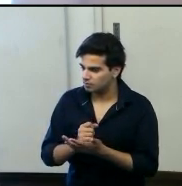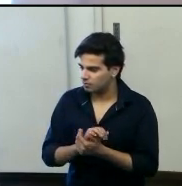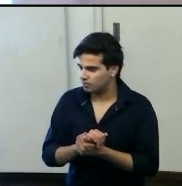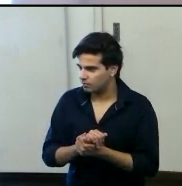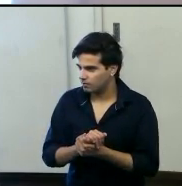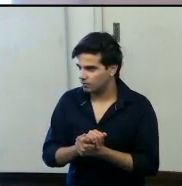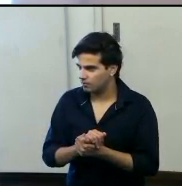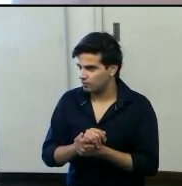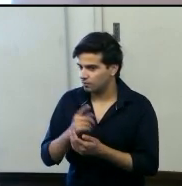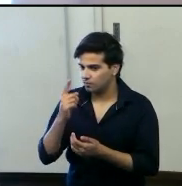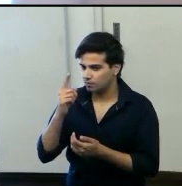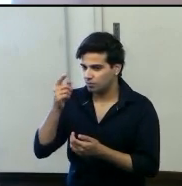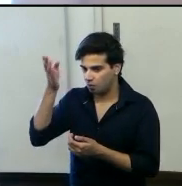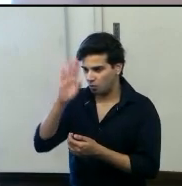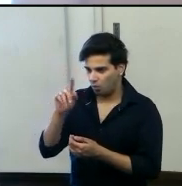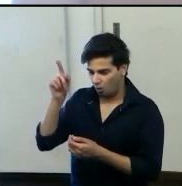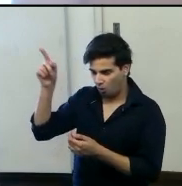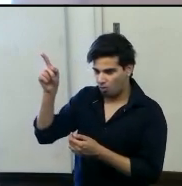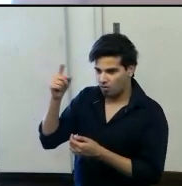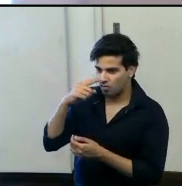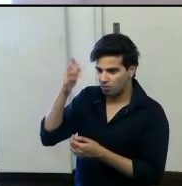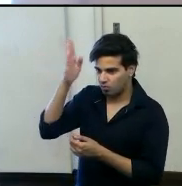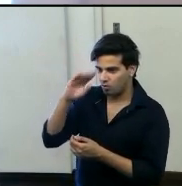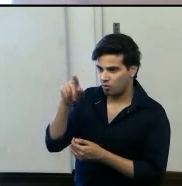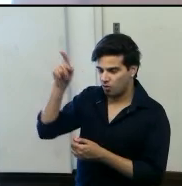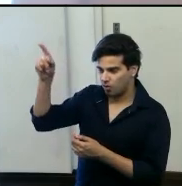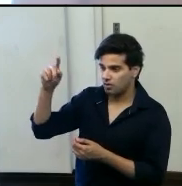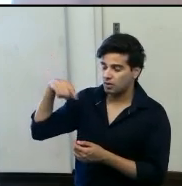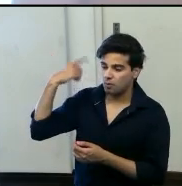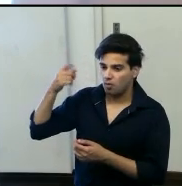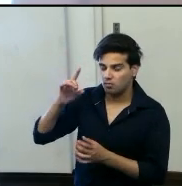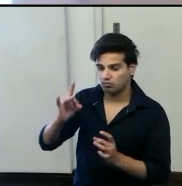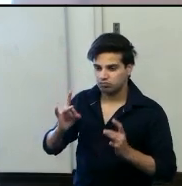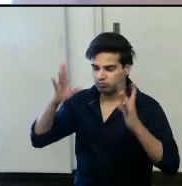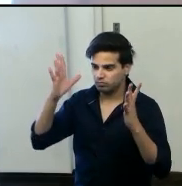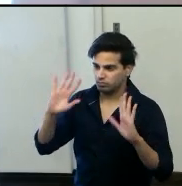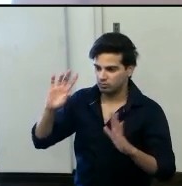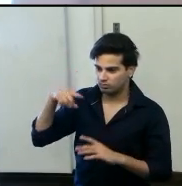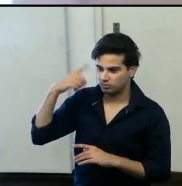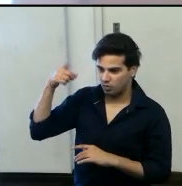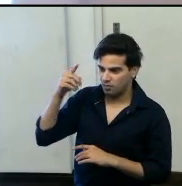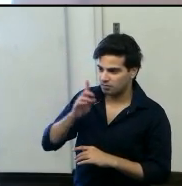the goddess who is always angry, and